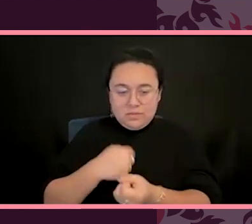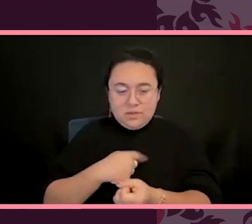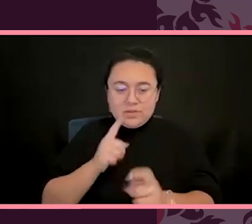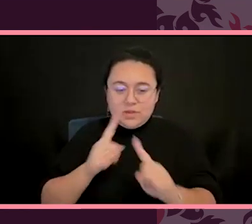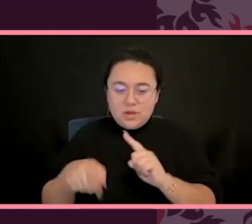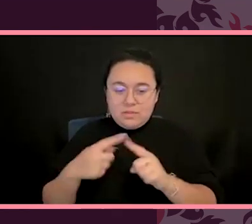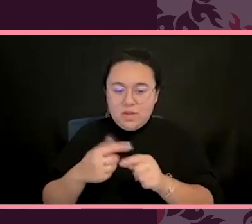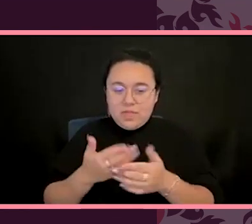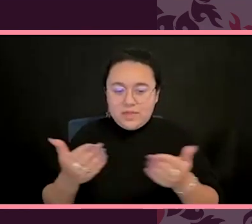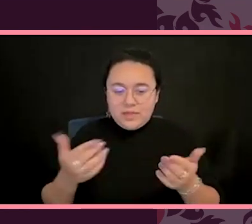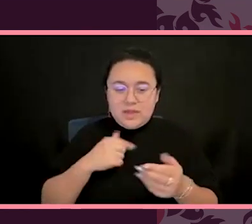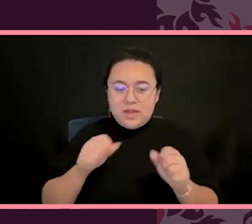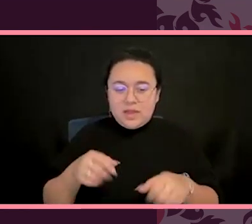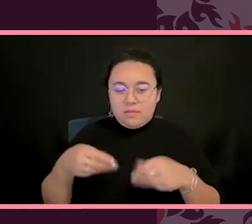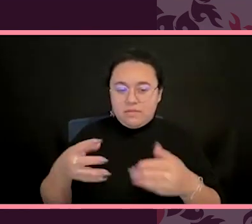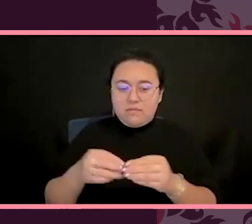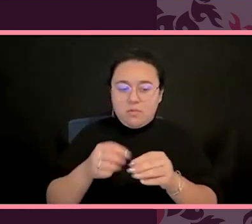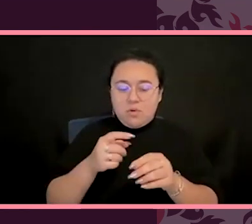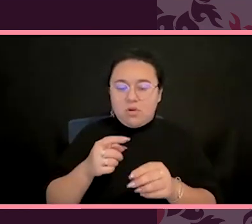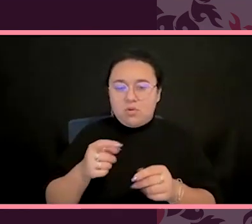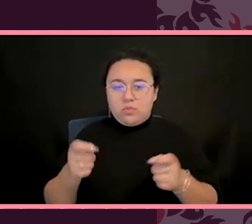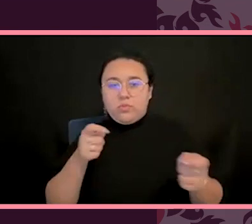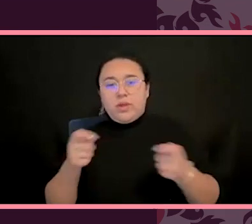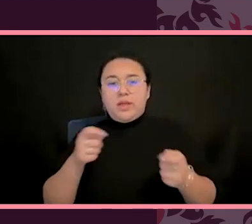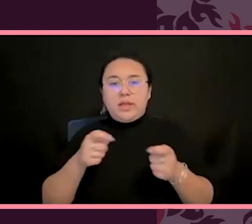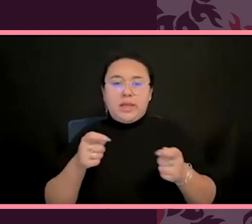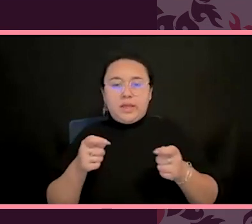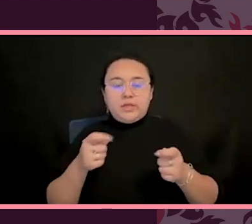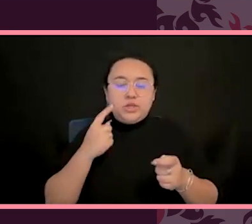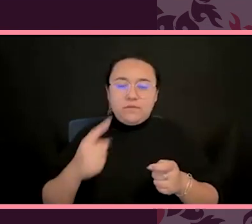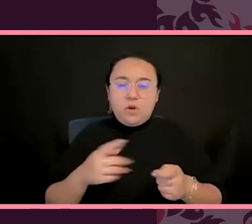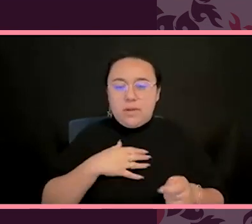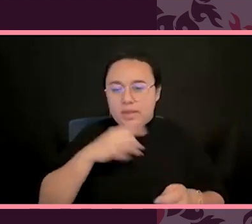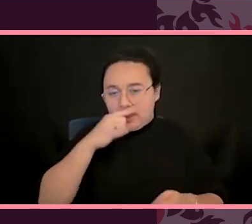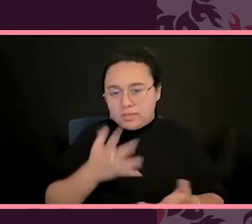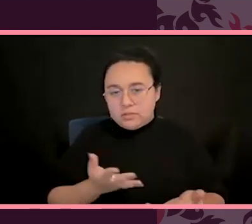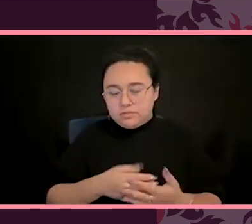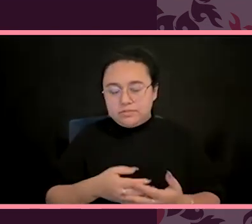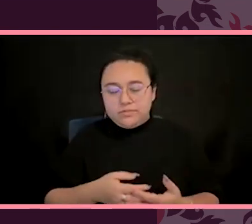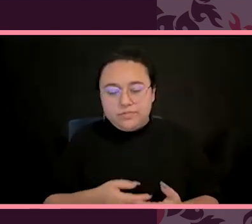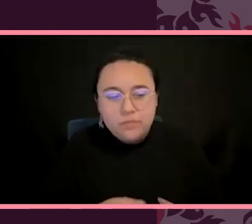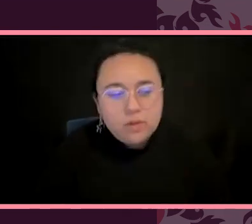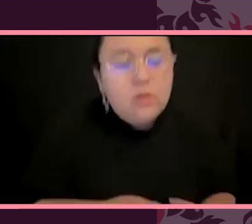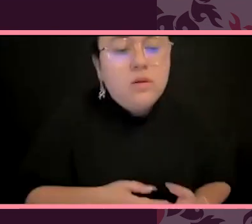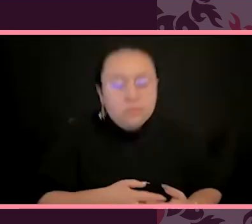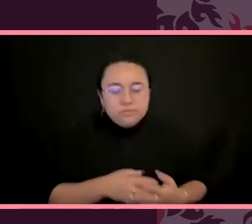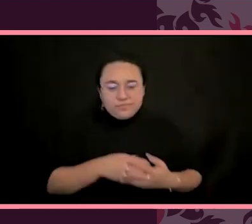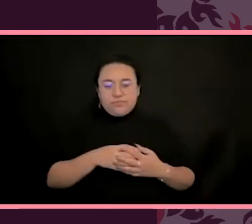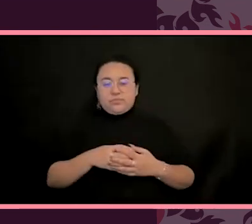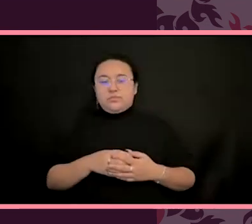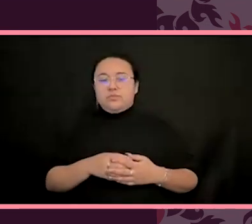through things so that I can bring a more regulated presence for my kids. So yeah, I just wanted to add that.